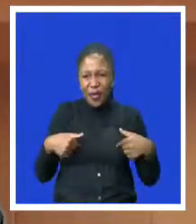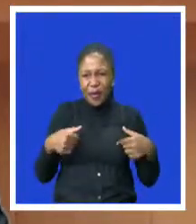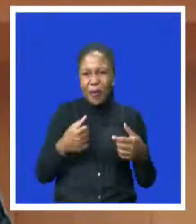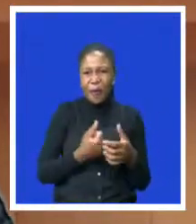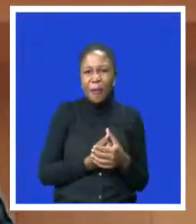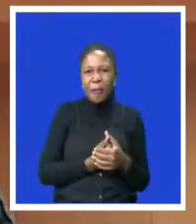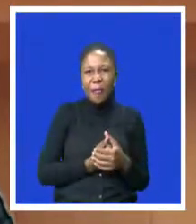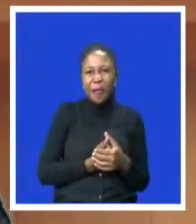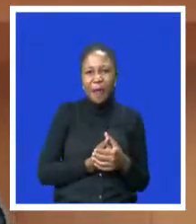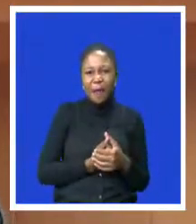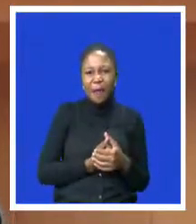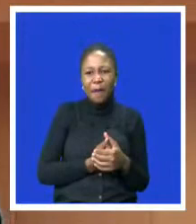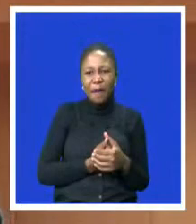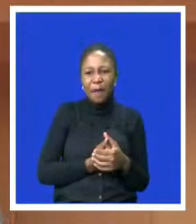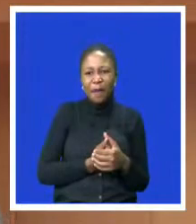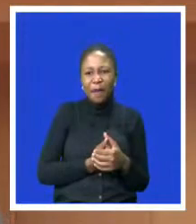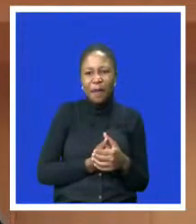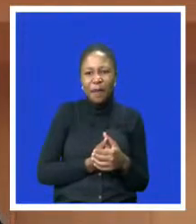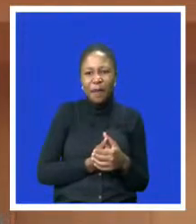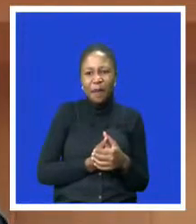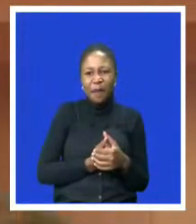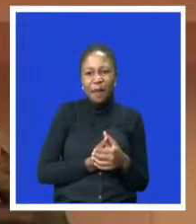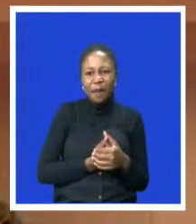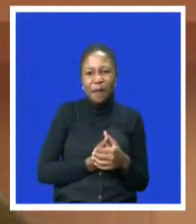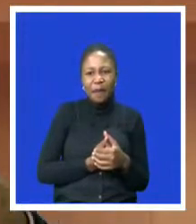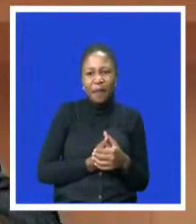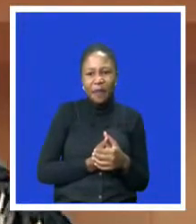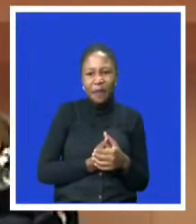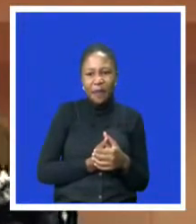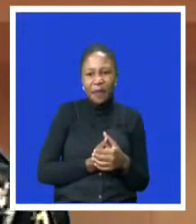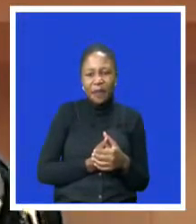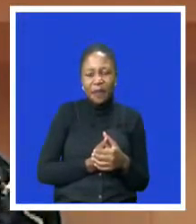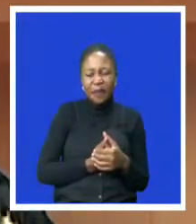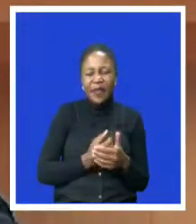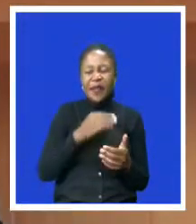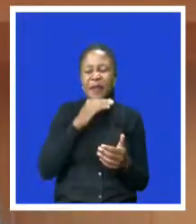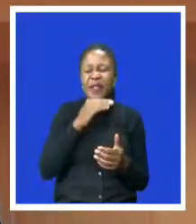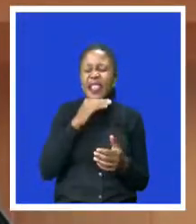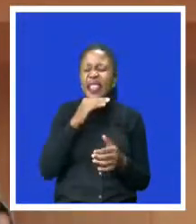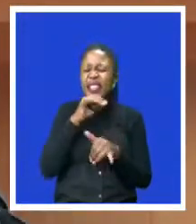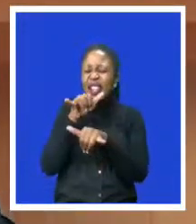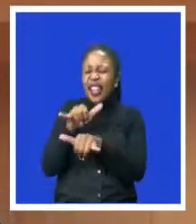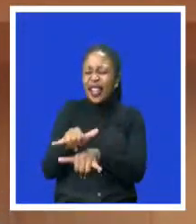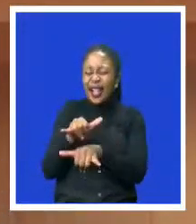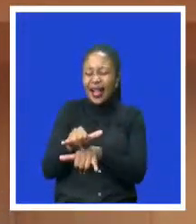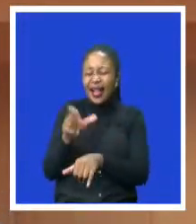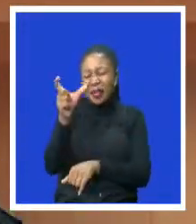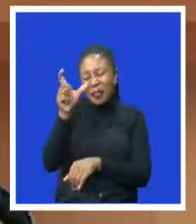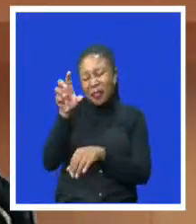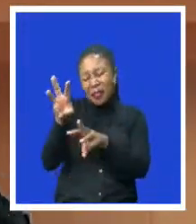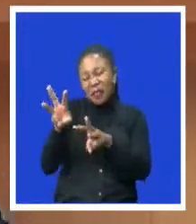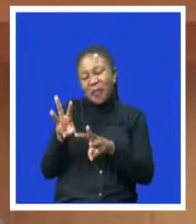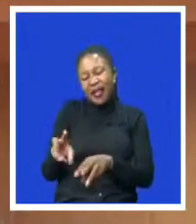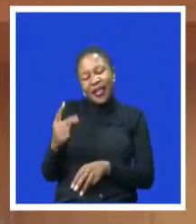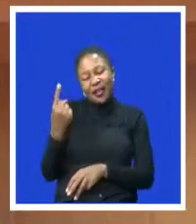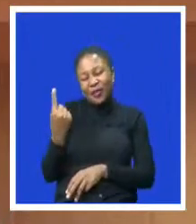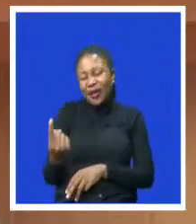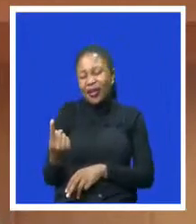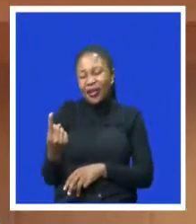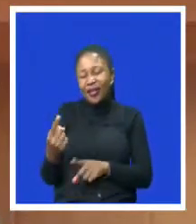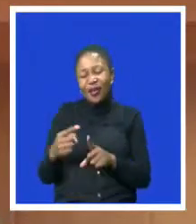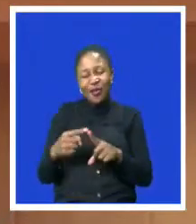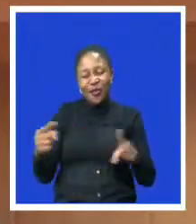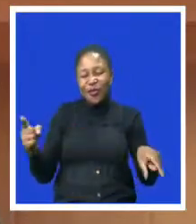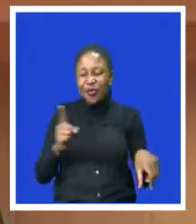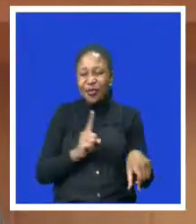They all lived a nomadic life, a life of not staying in one place for a long